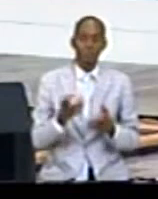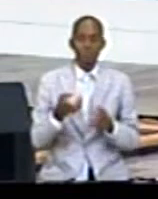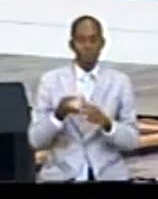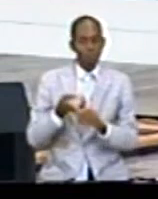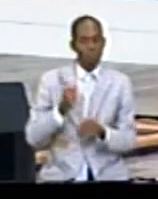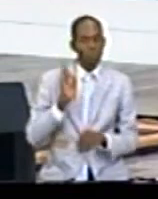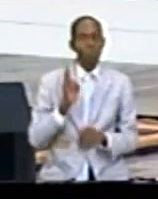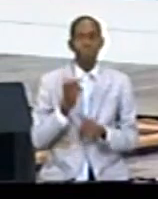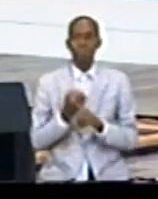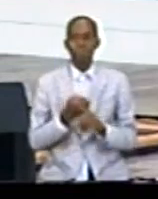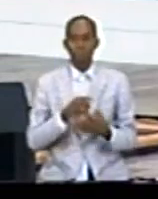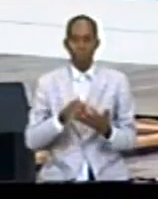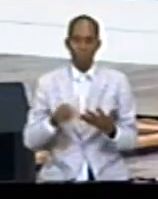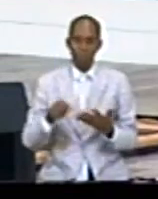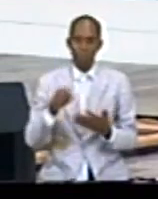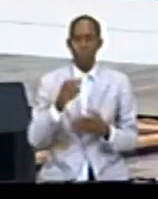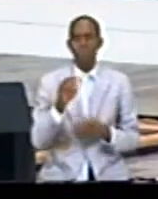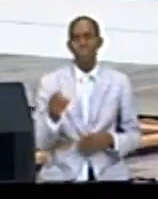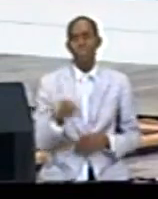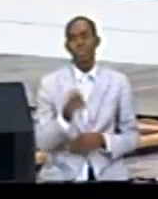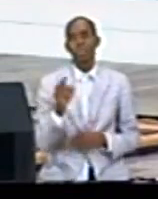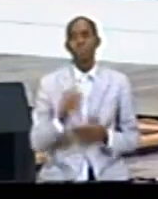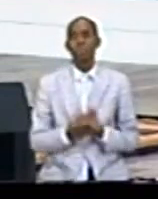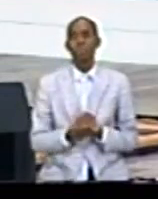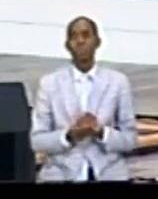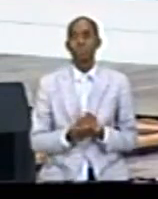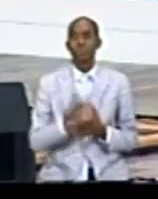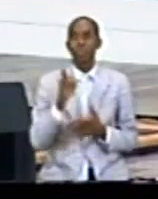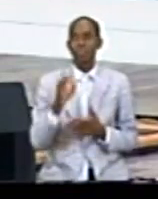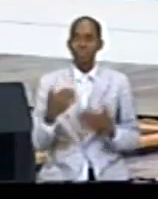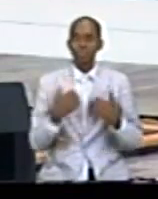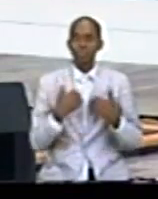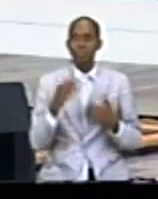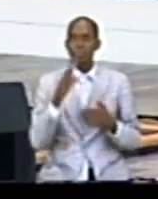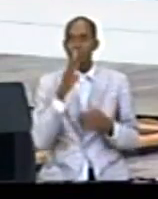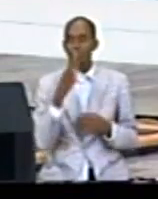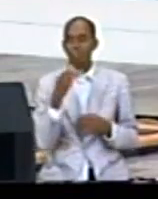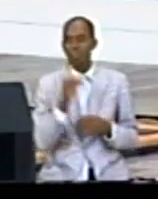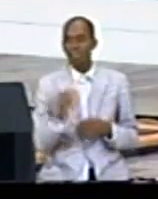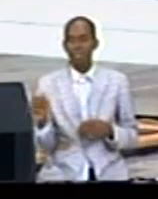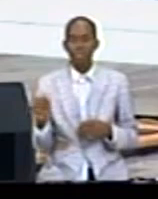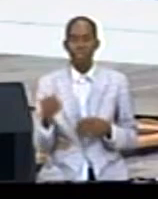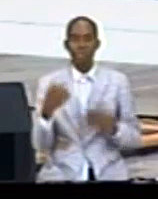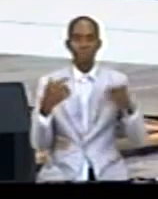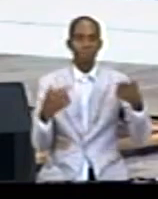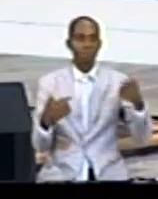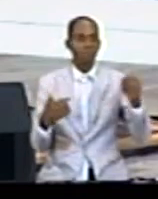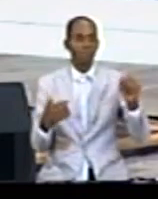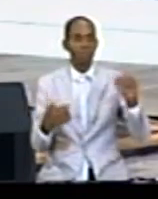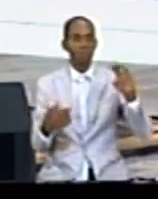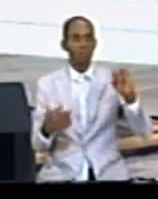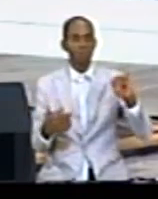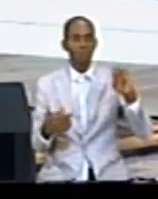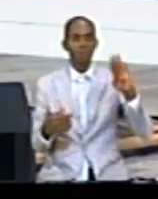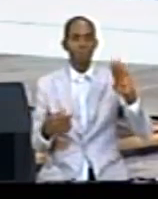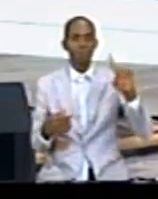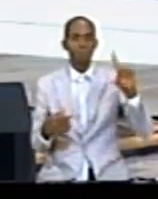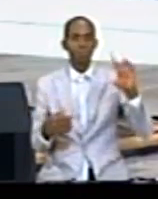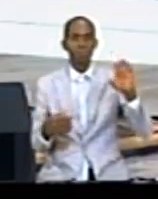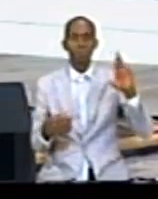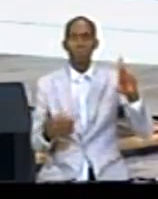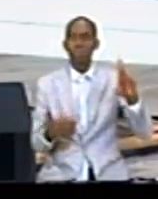out from among them. You've been a gambler, gambling with money, gambling